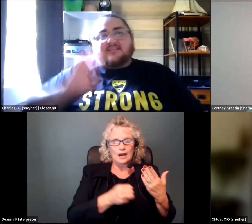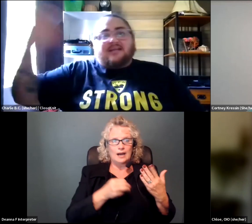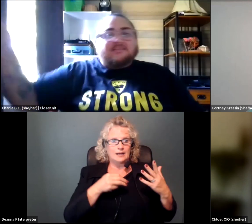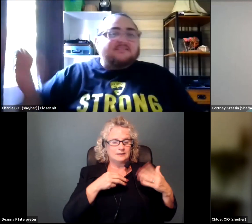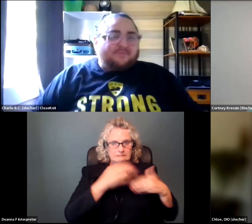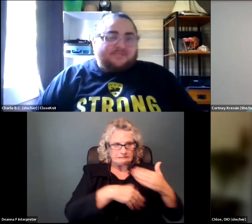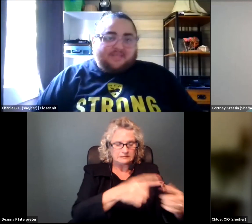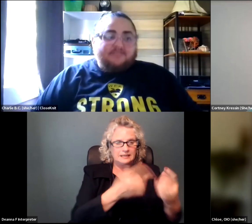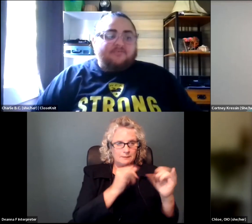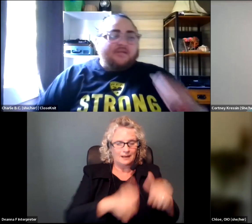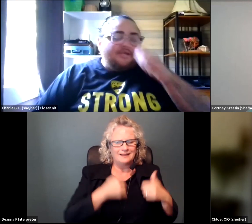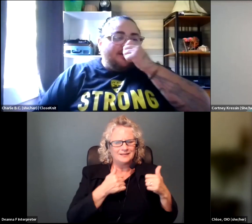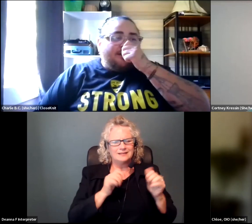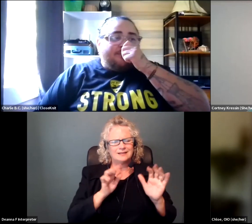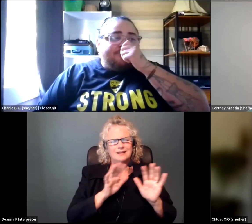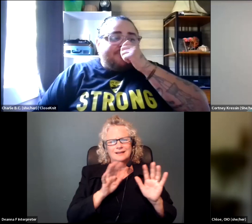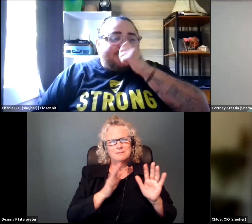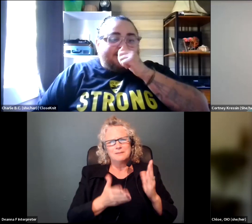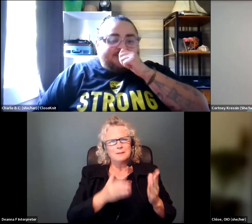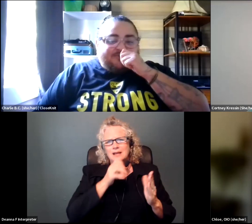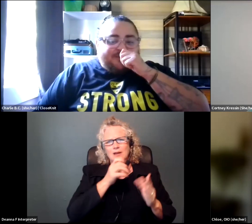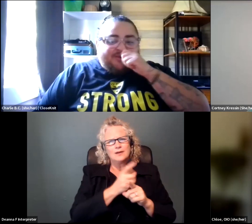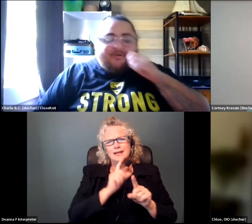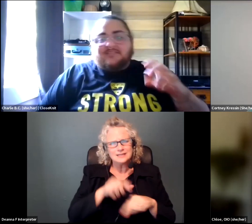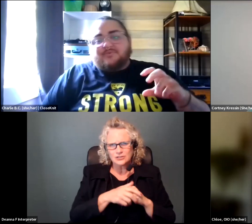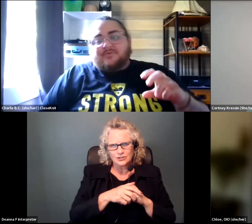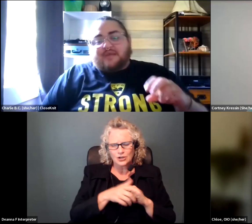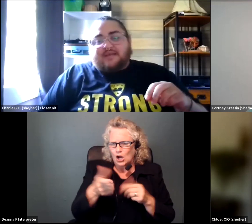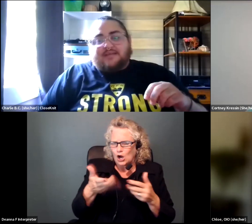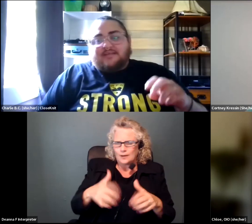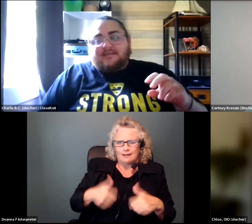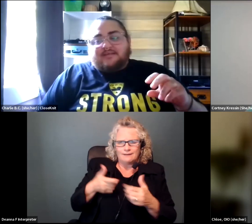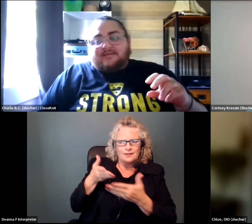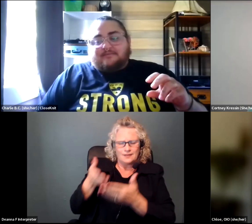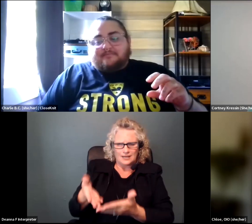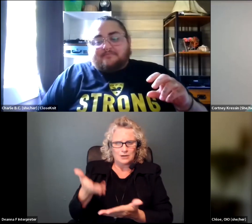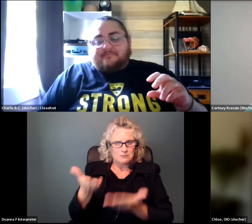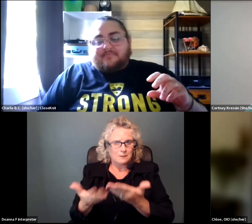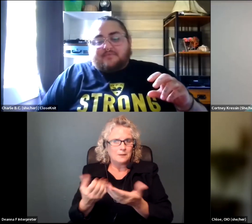Like that's not necessarily the answer. It's very possible that